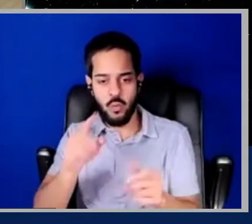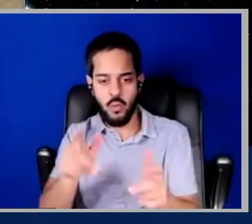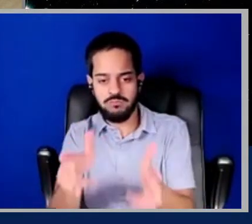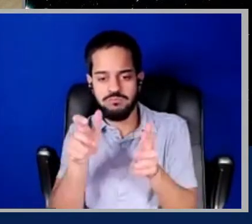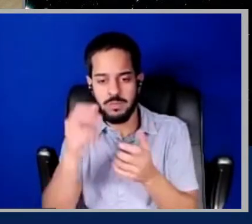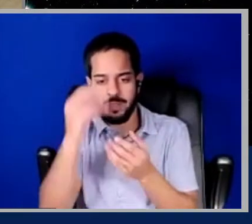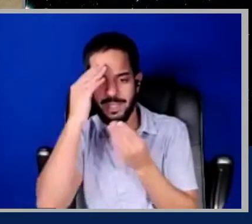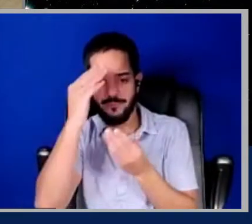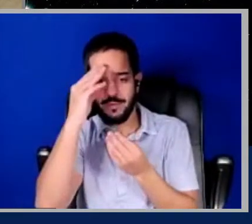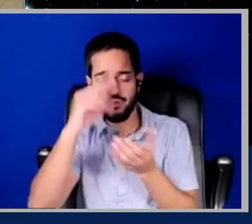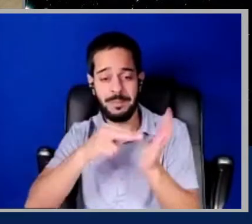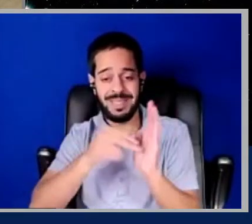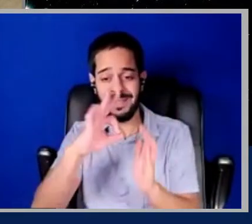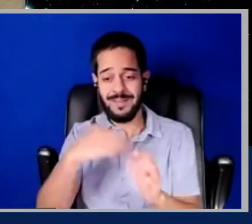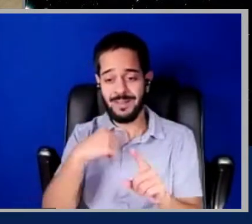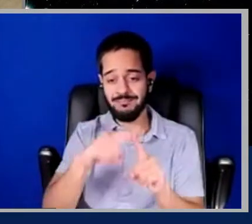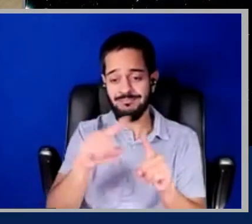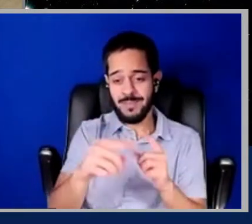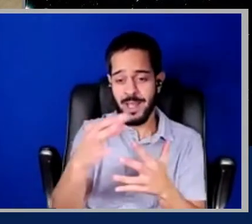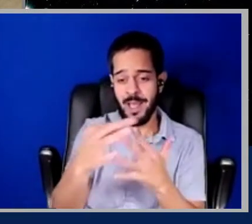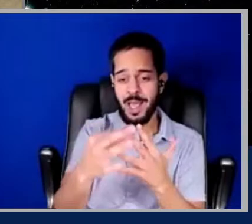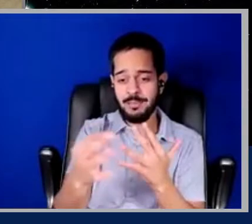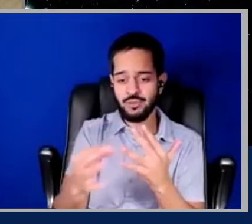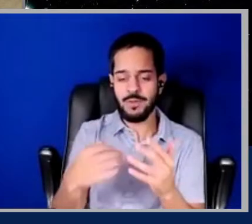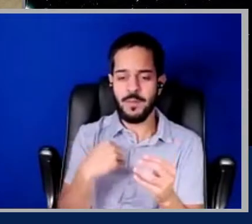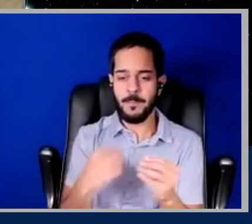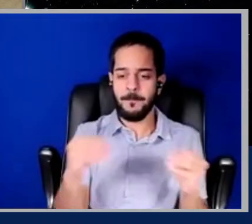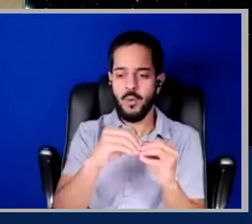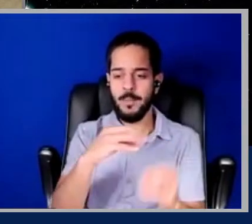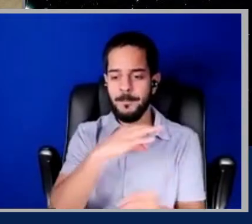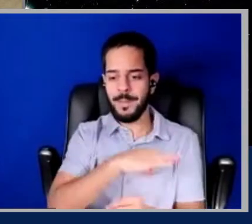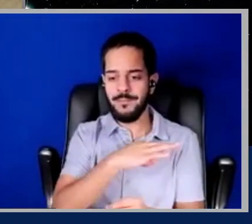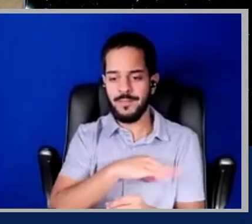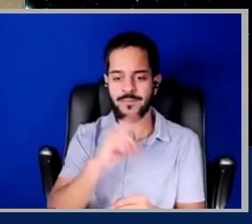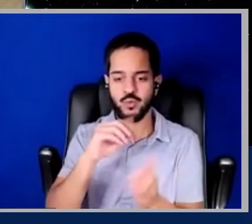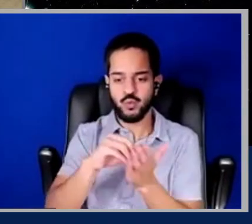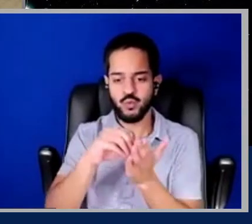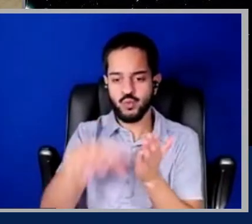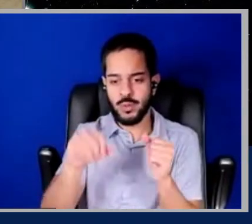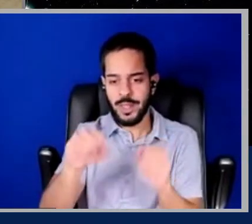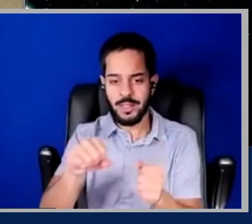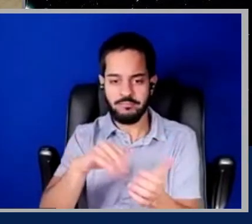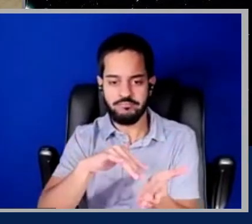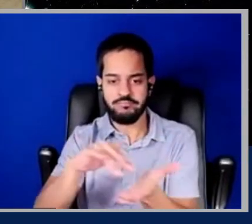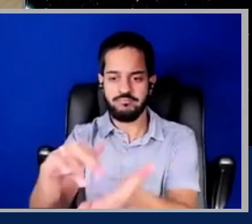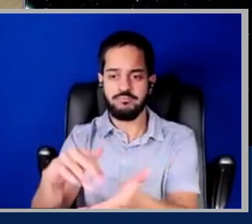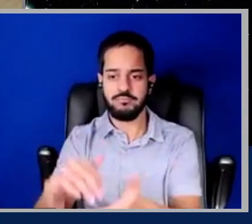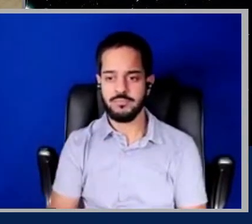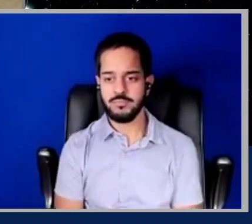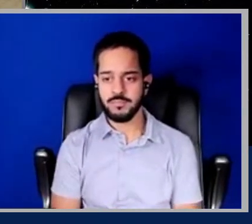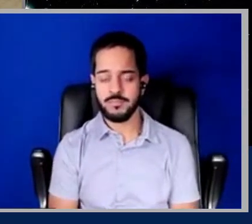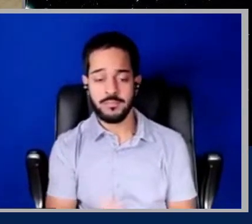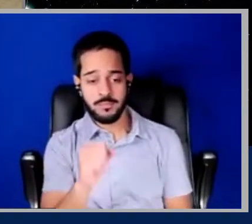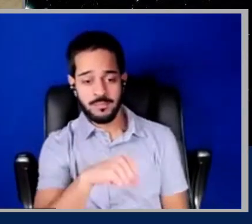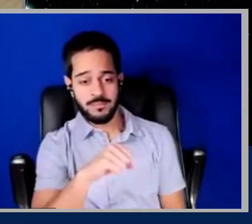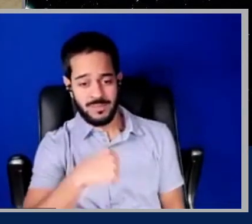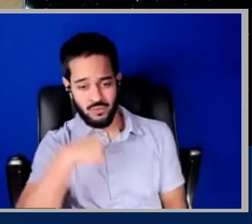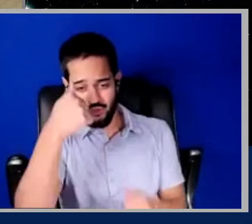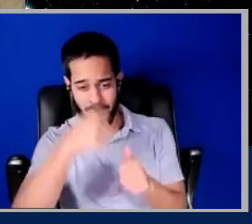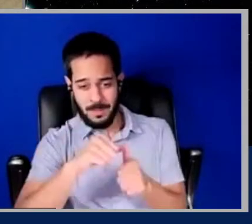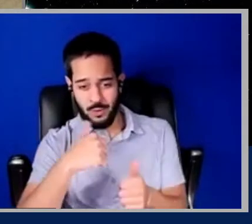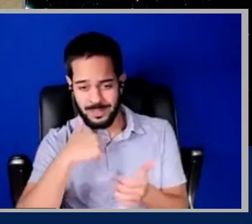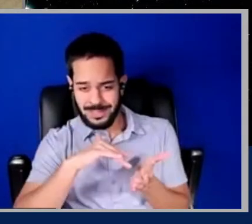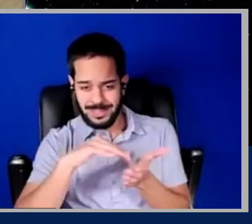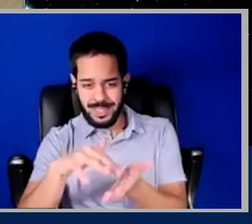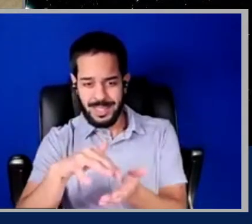things. Yeah, I absolutely agree. I remember learning Italian at a community college once,